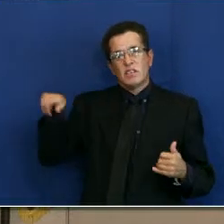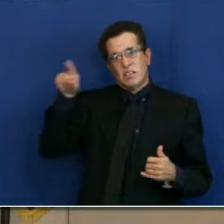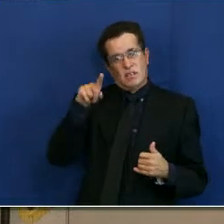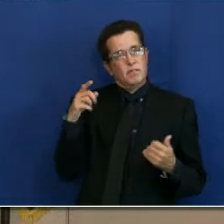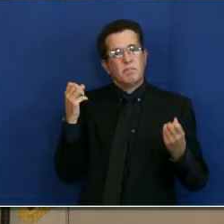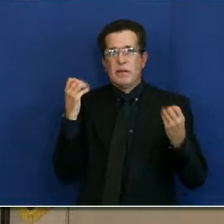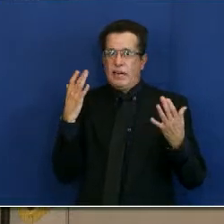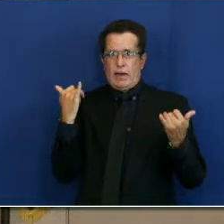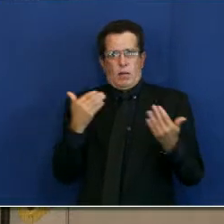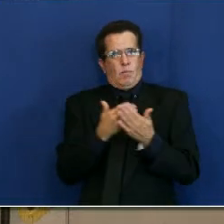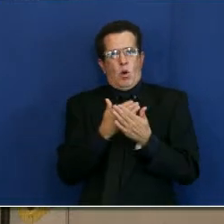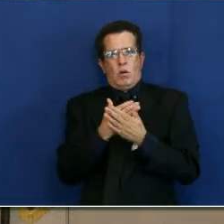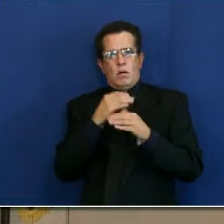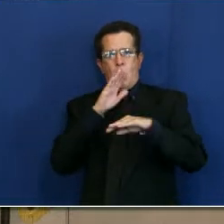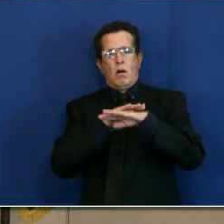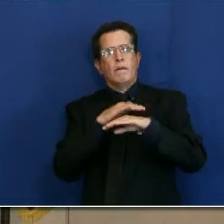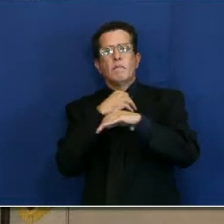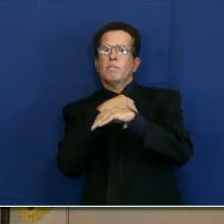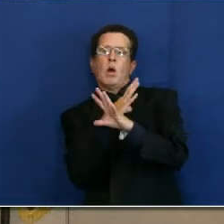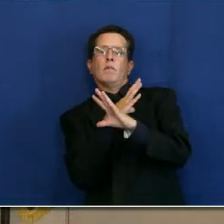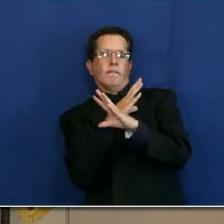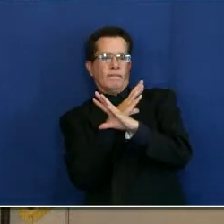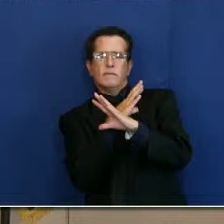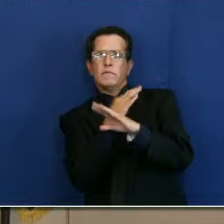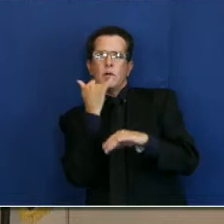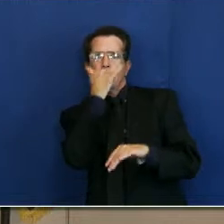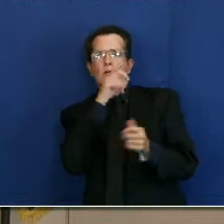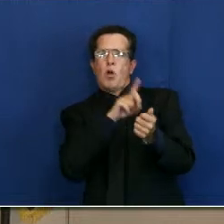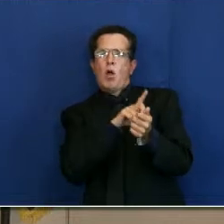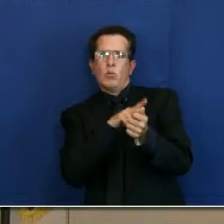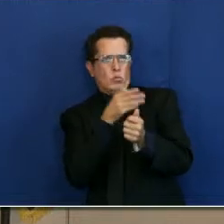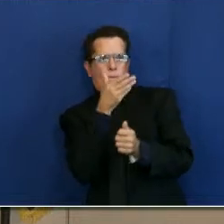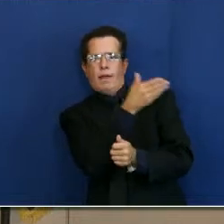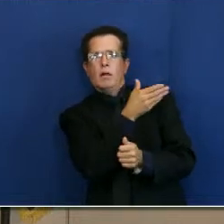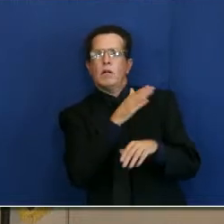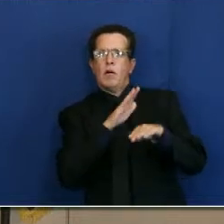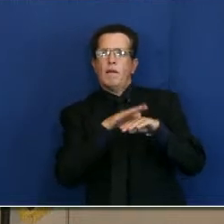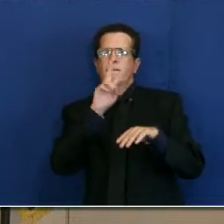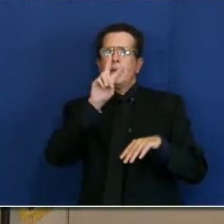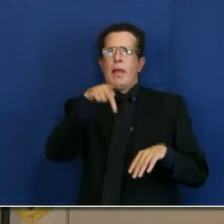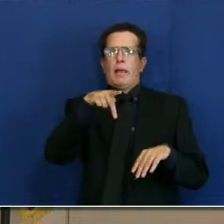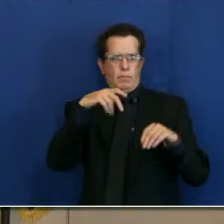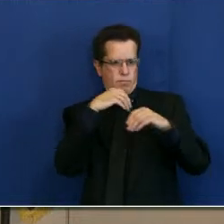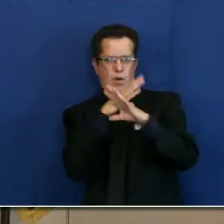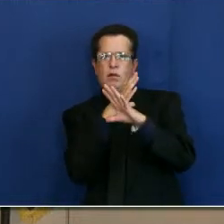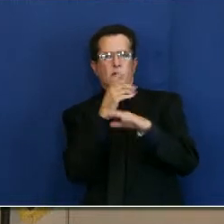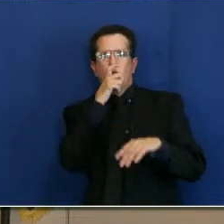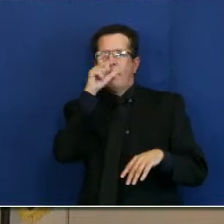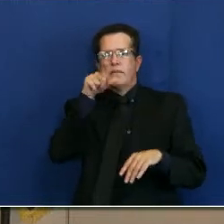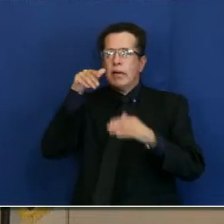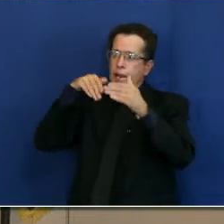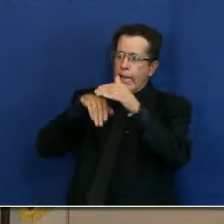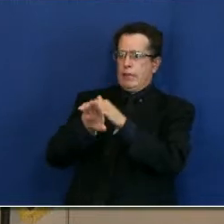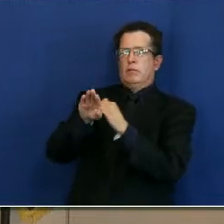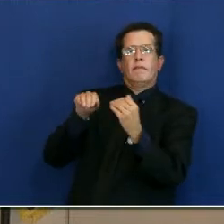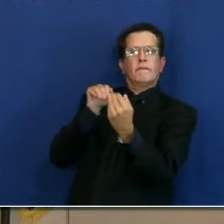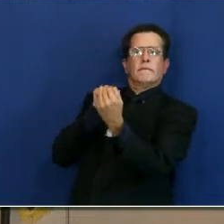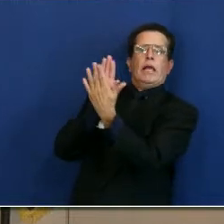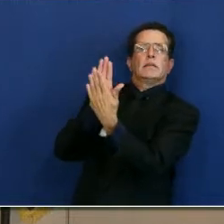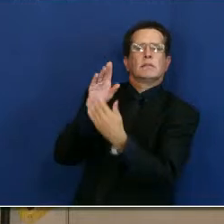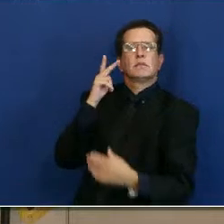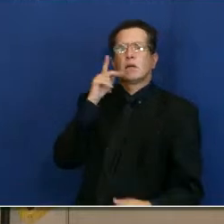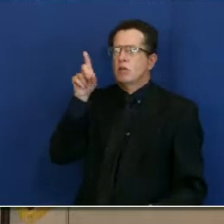being conducted via telemedicine. So in many cases, you may not need to go in face-to-face, but